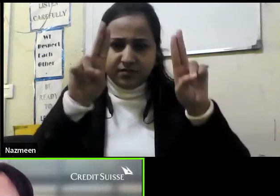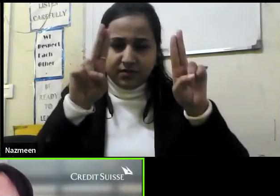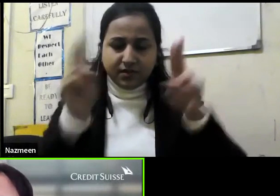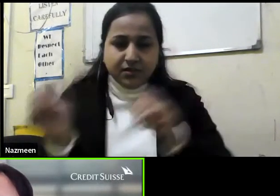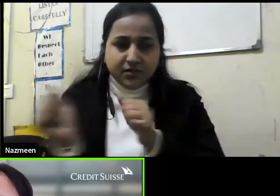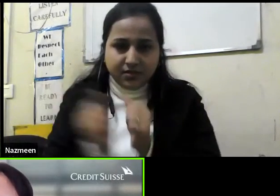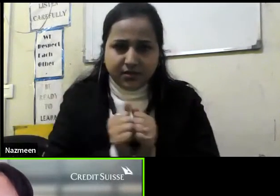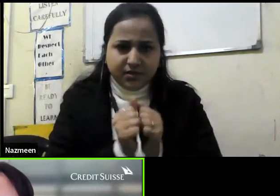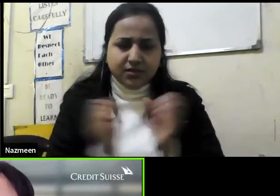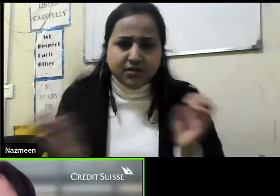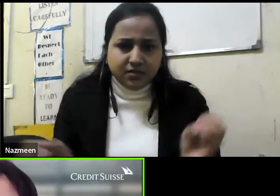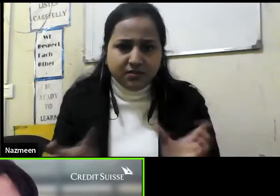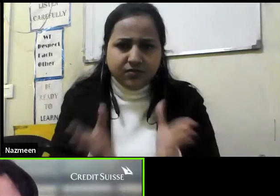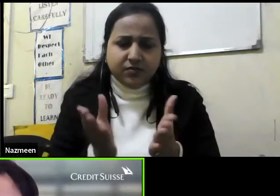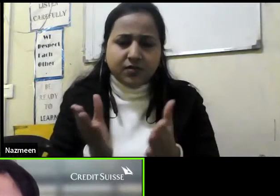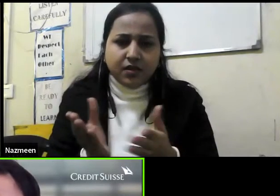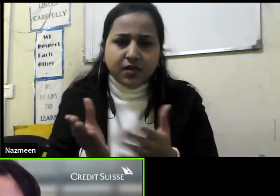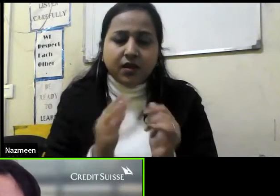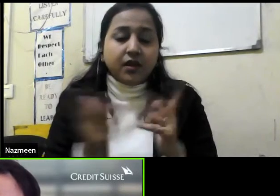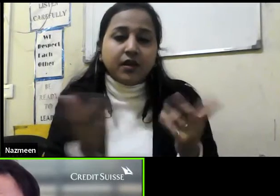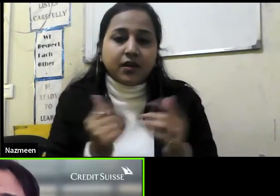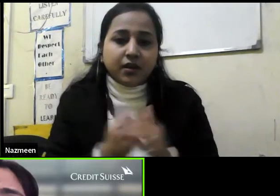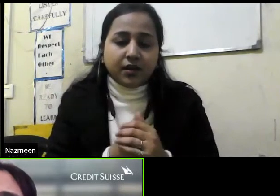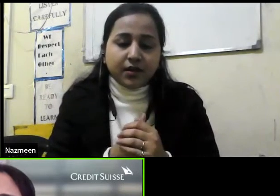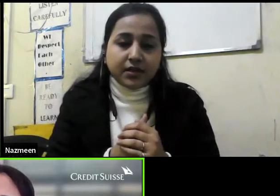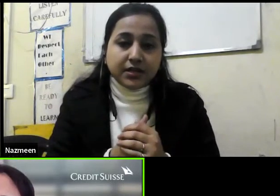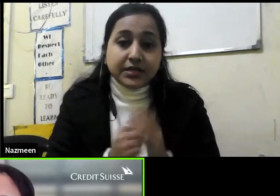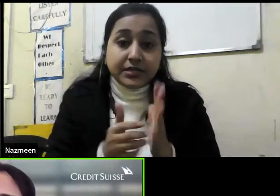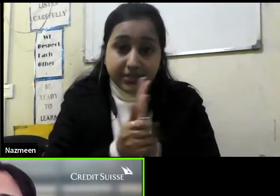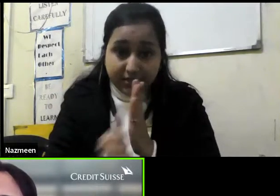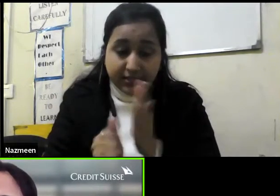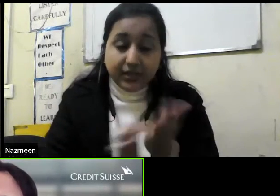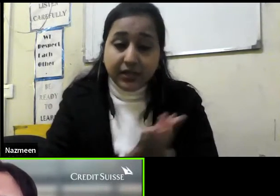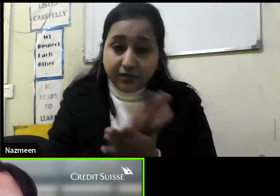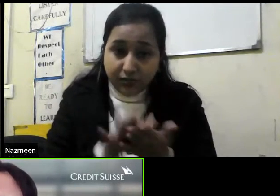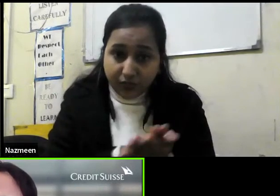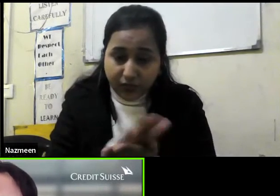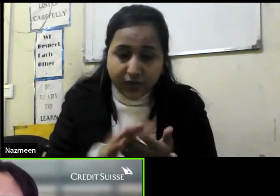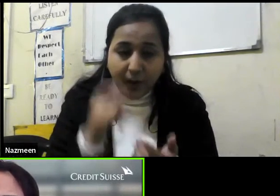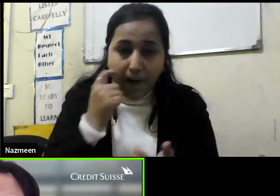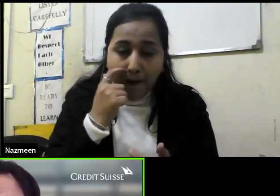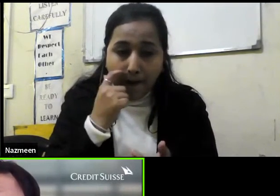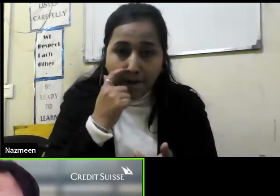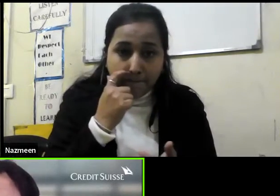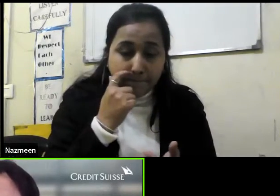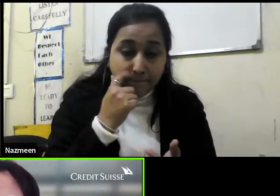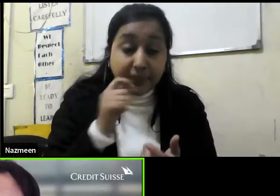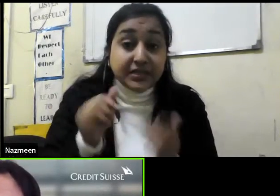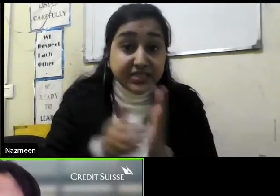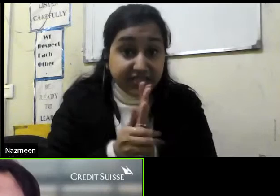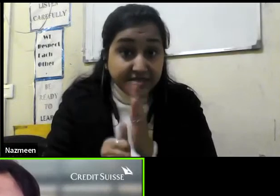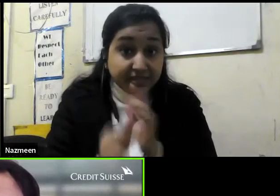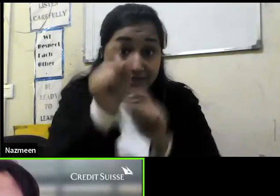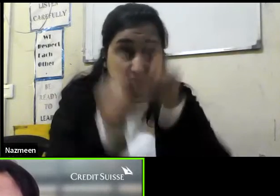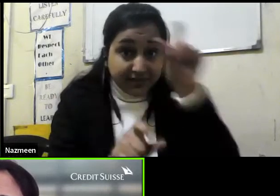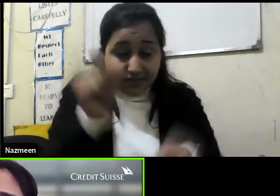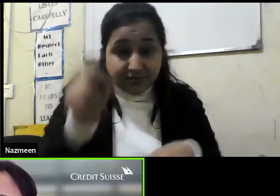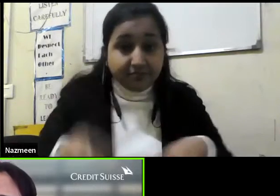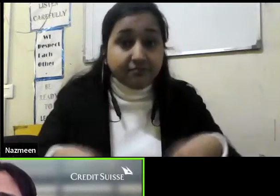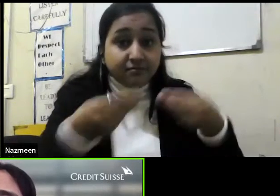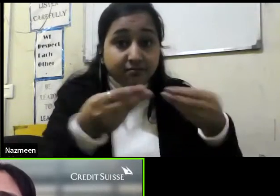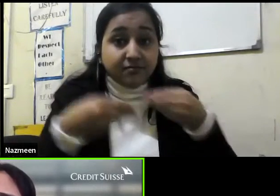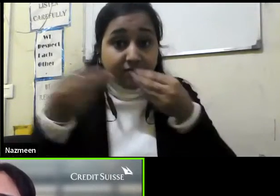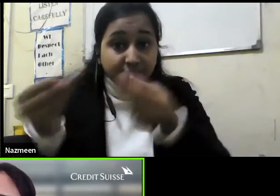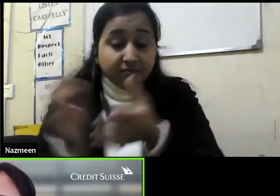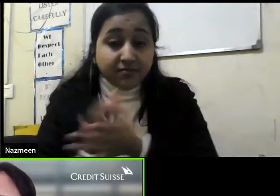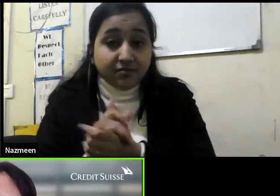ago with a partnership, which is with Jai Vakil Foundation as well, who does skilling for individuals with disabilities.